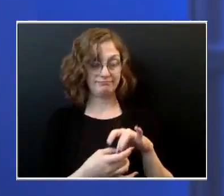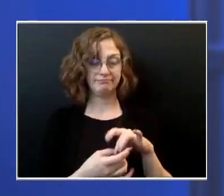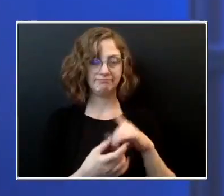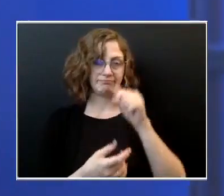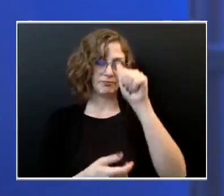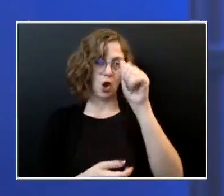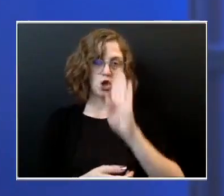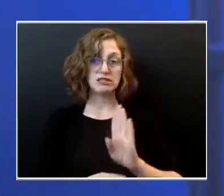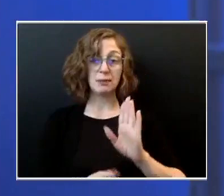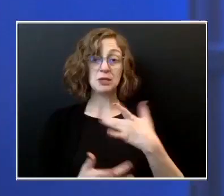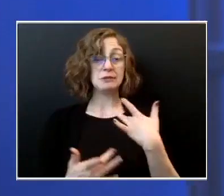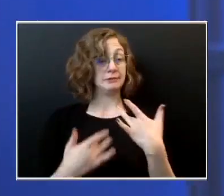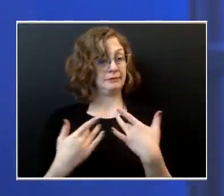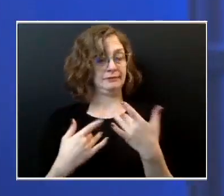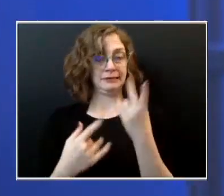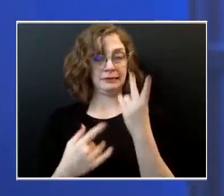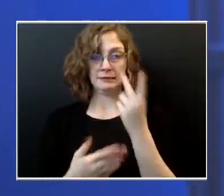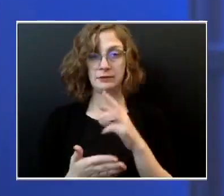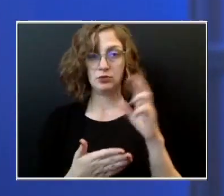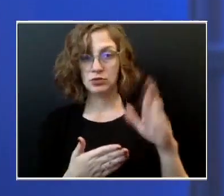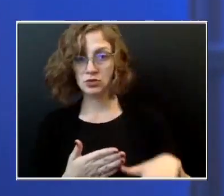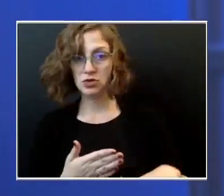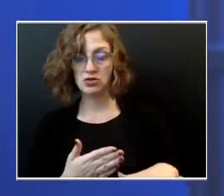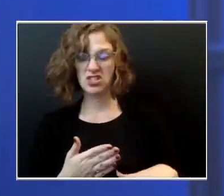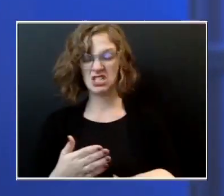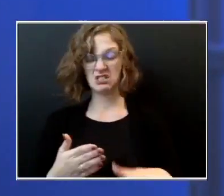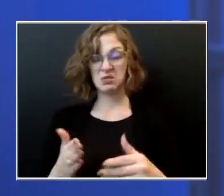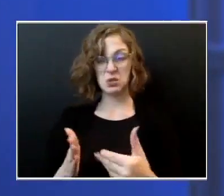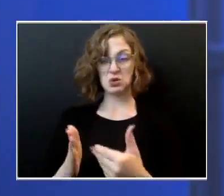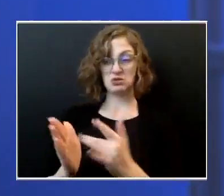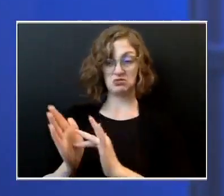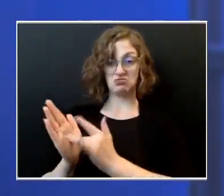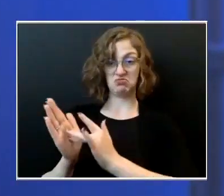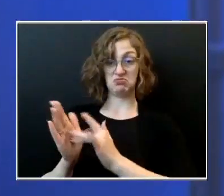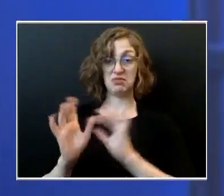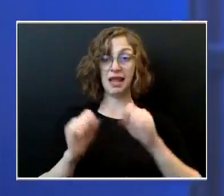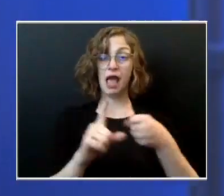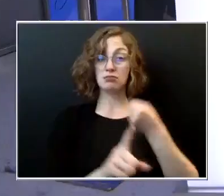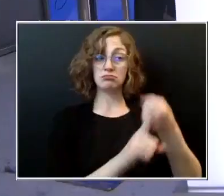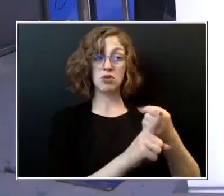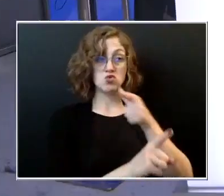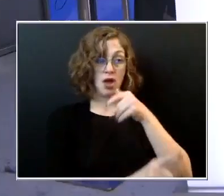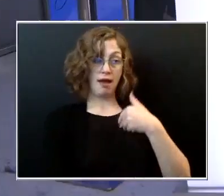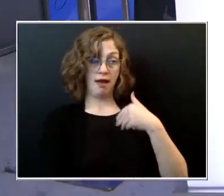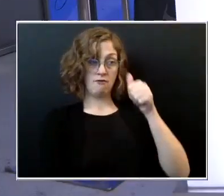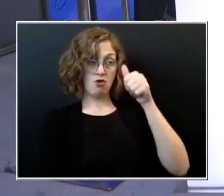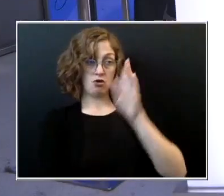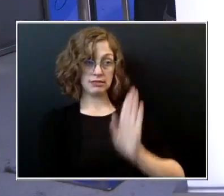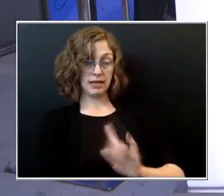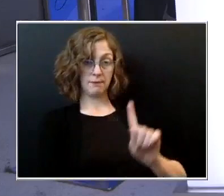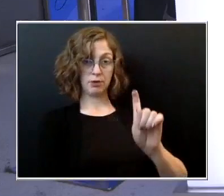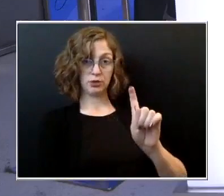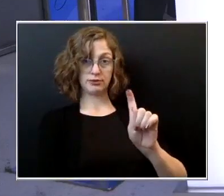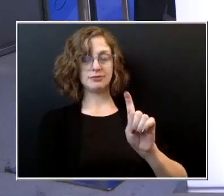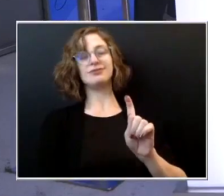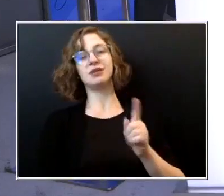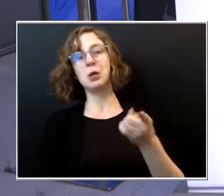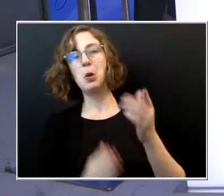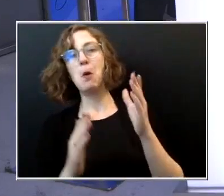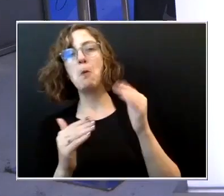result and see, do these drugs have an impact on people with Alzheimer's? What do you think the results can be,